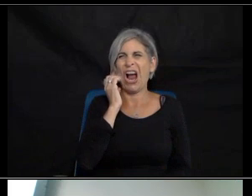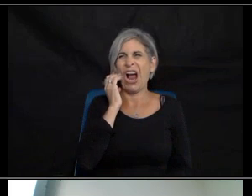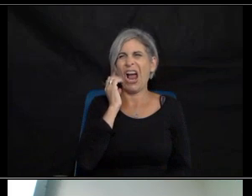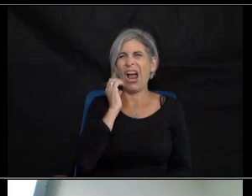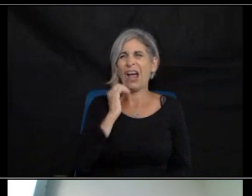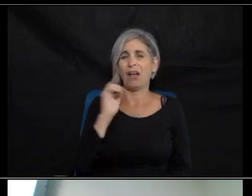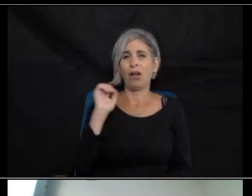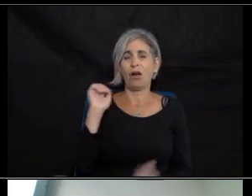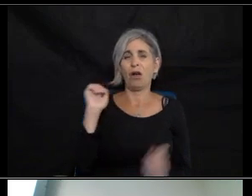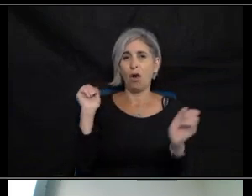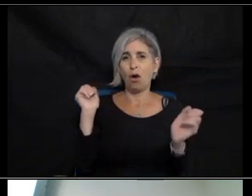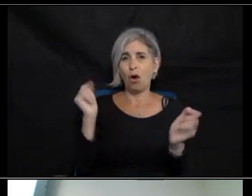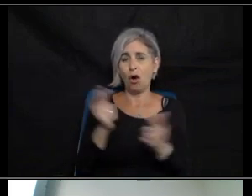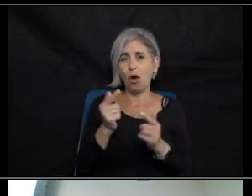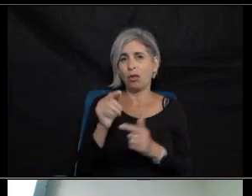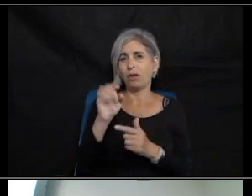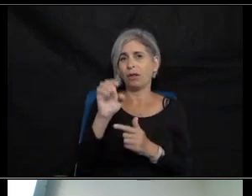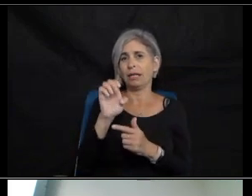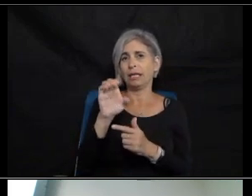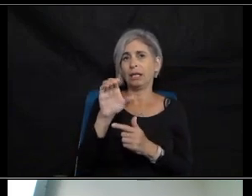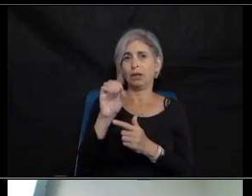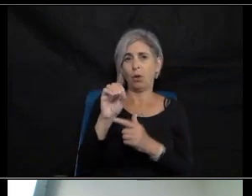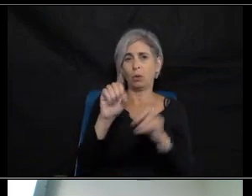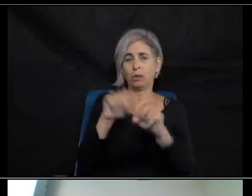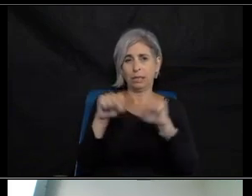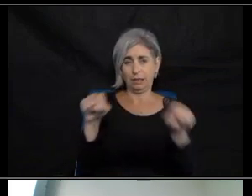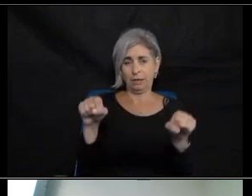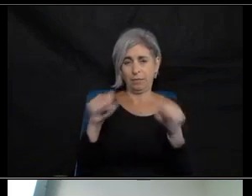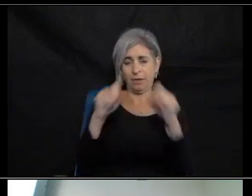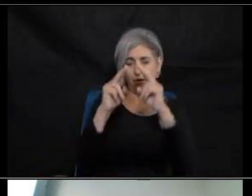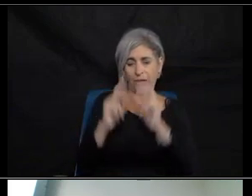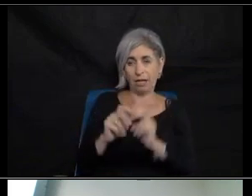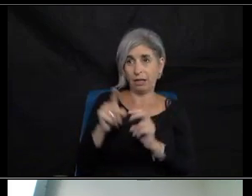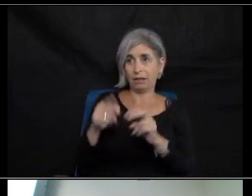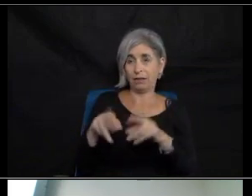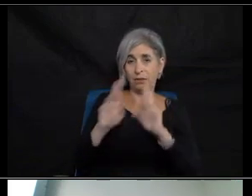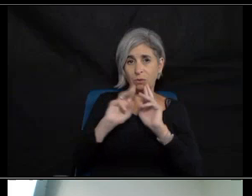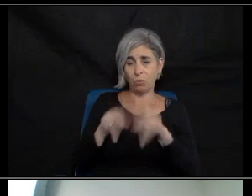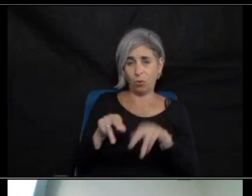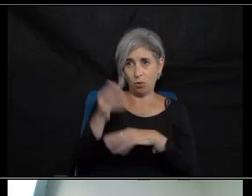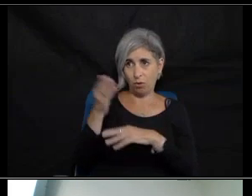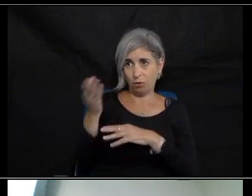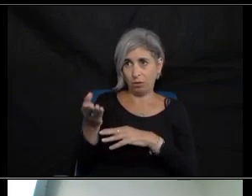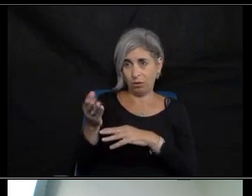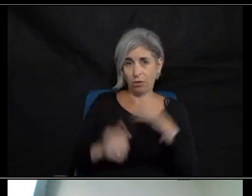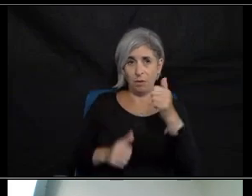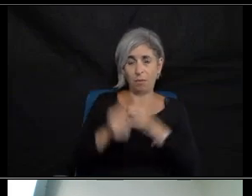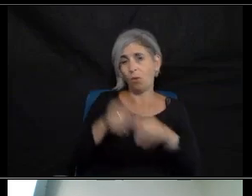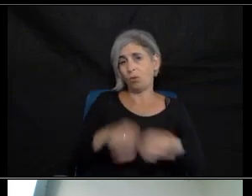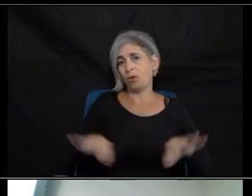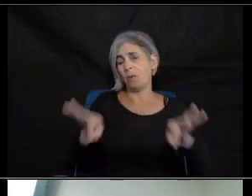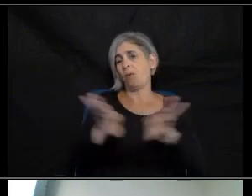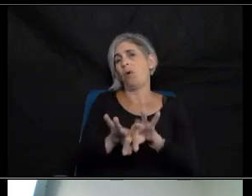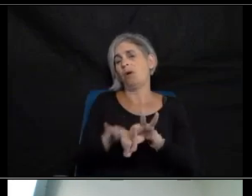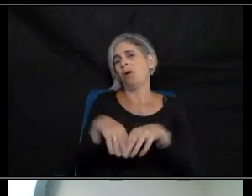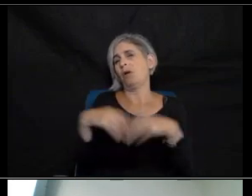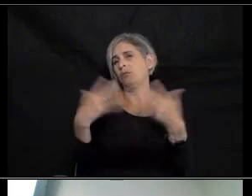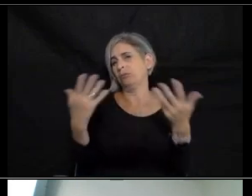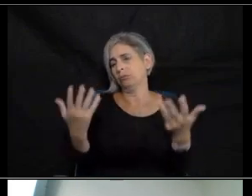Of all of the ecosystem services that are analyzed in this report, one of the most important is